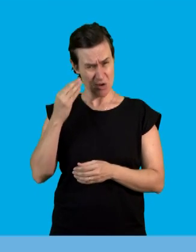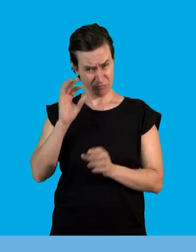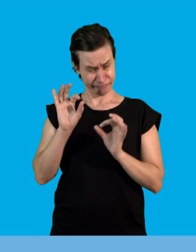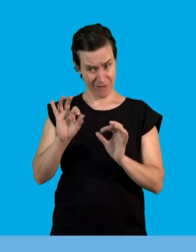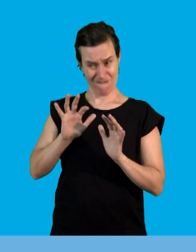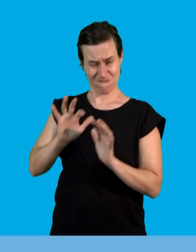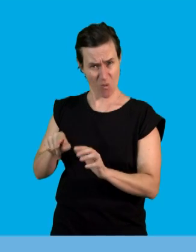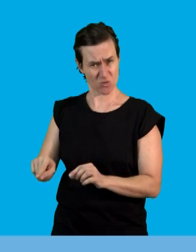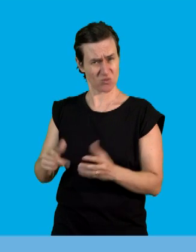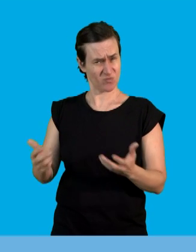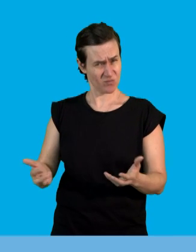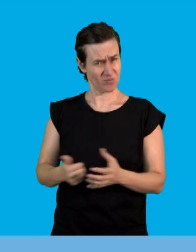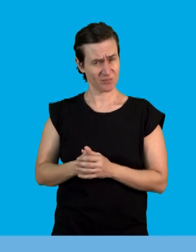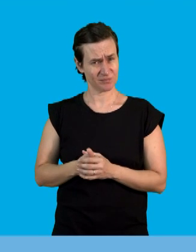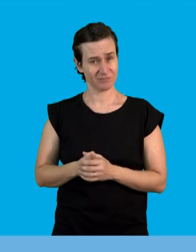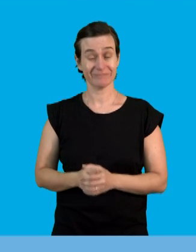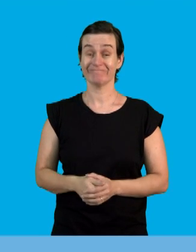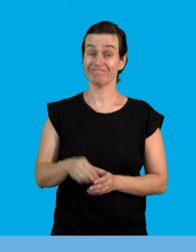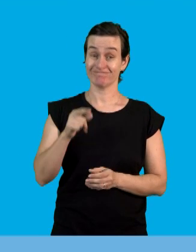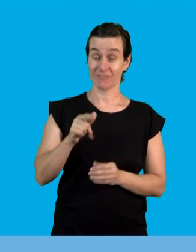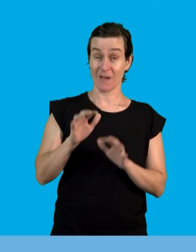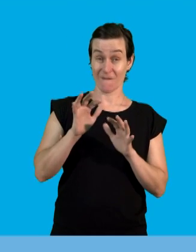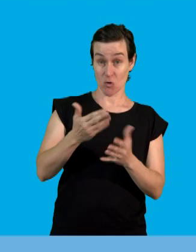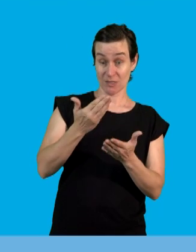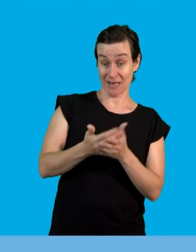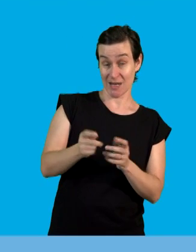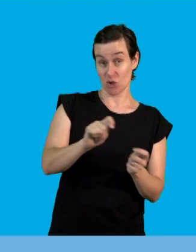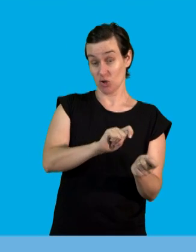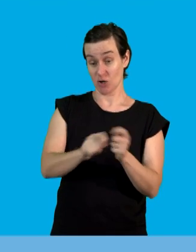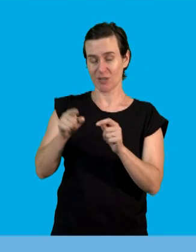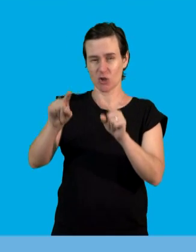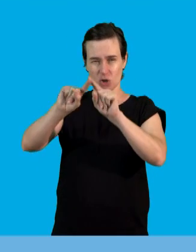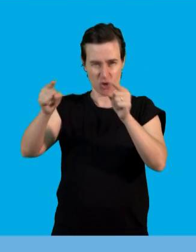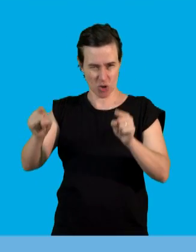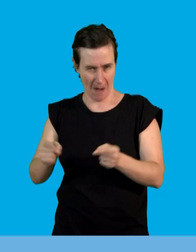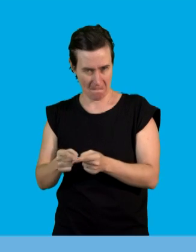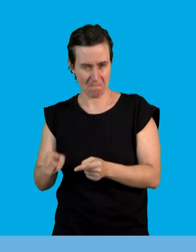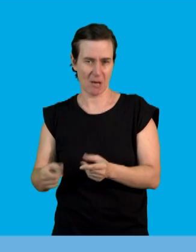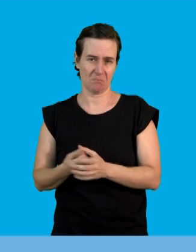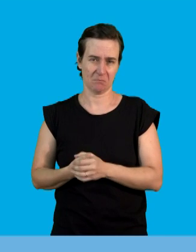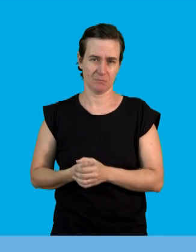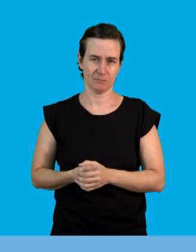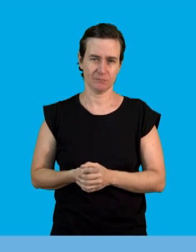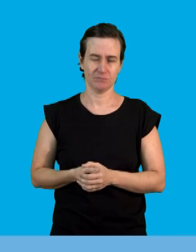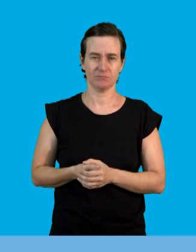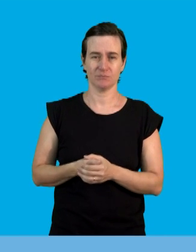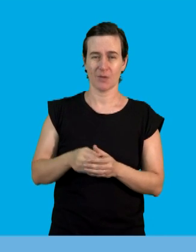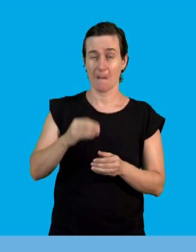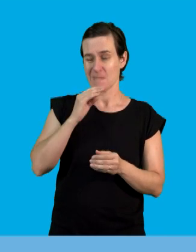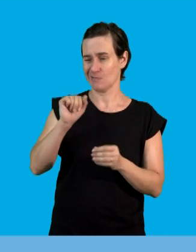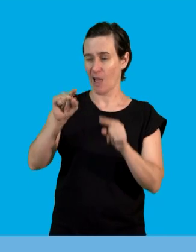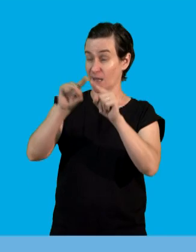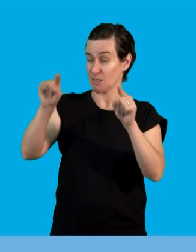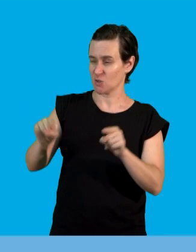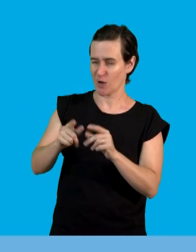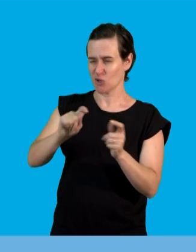been applied? We need to know that a force can change the shape of an object. So if we apply a force into an object and the shape